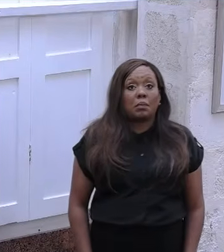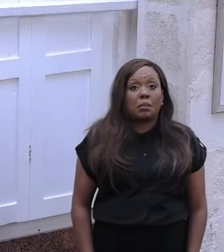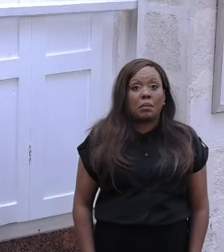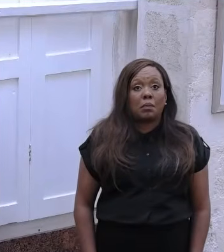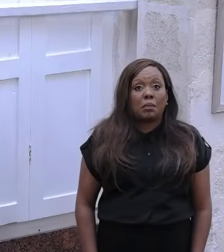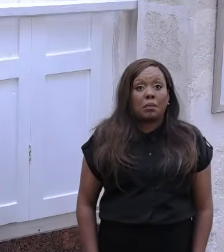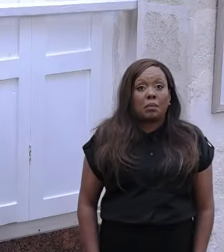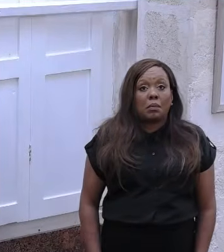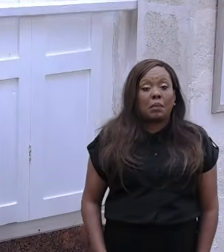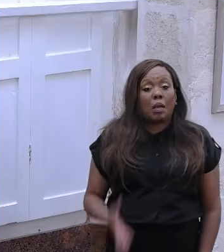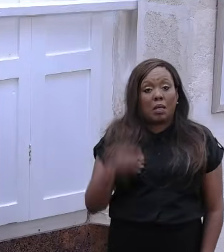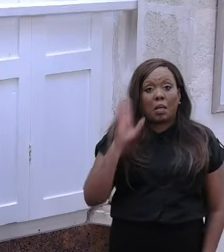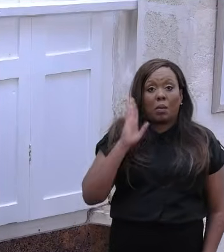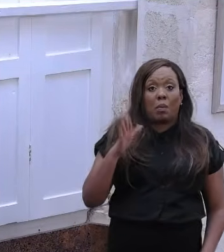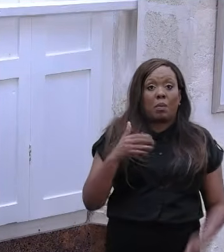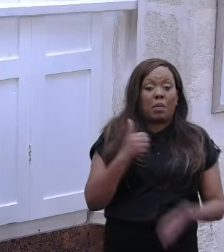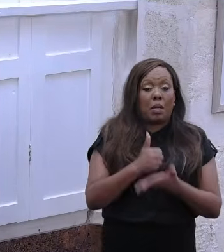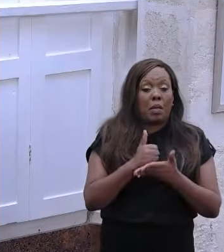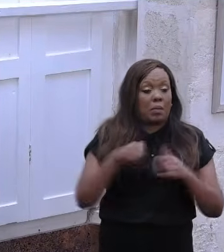be useful.